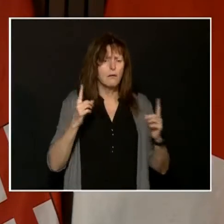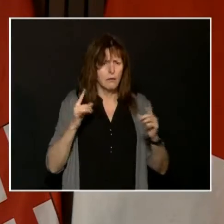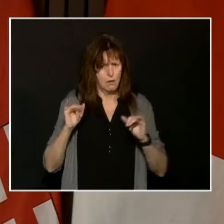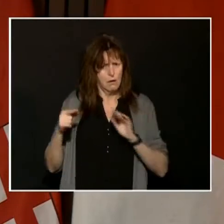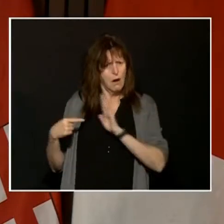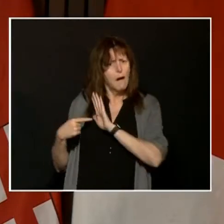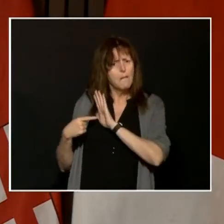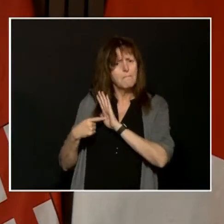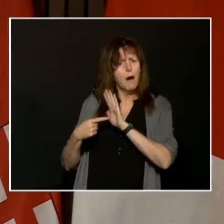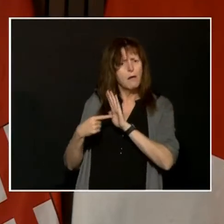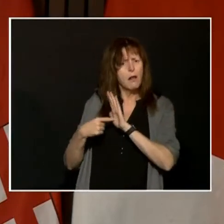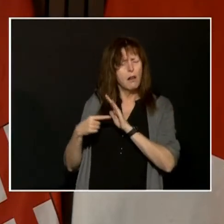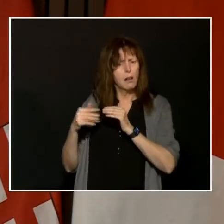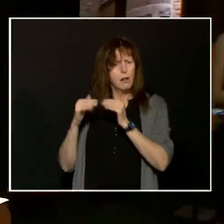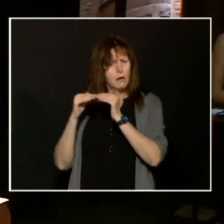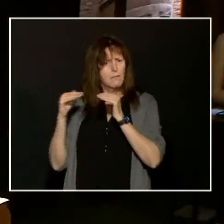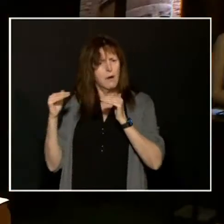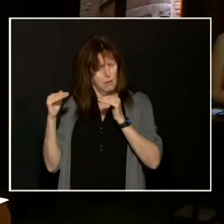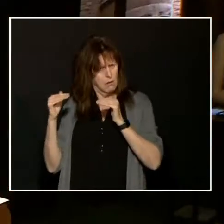the partial reopening models.